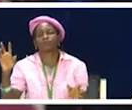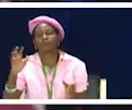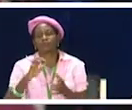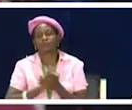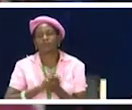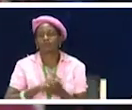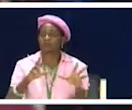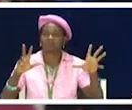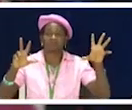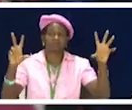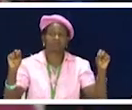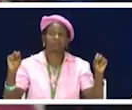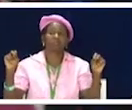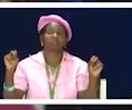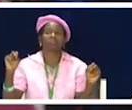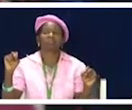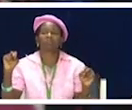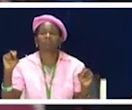No.